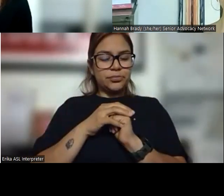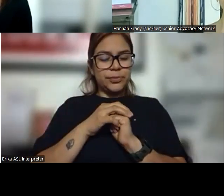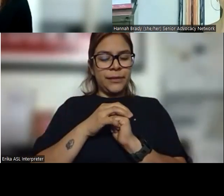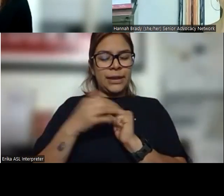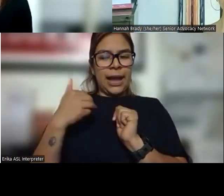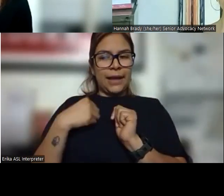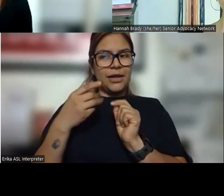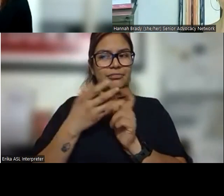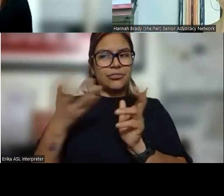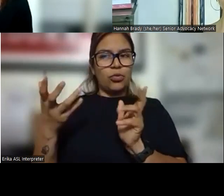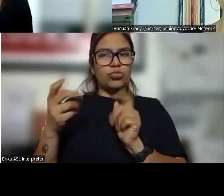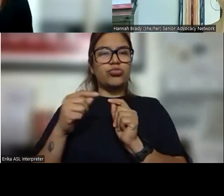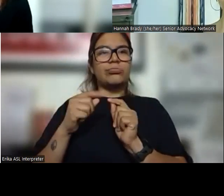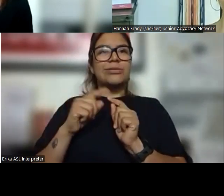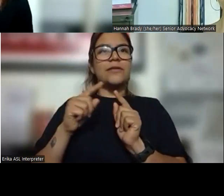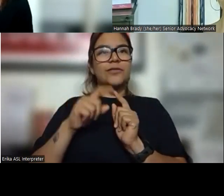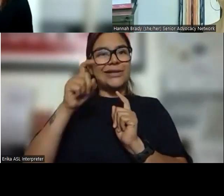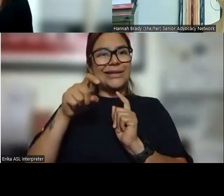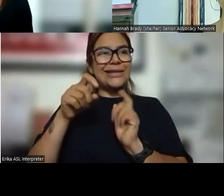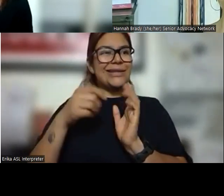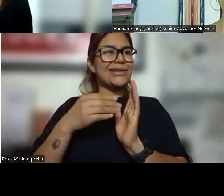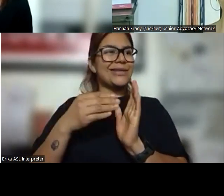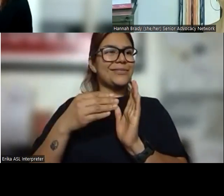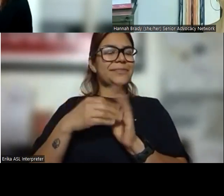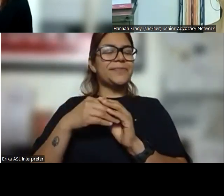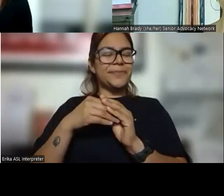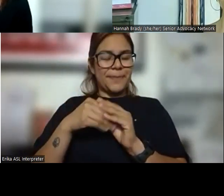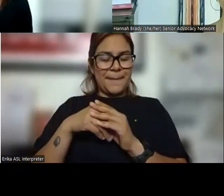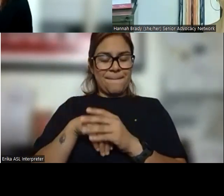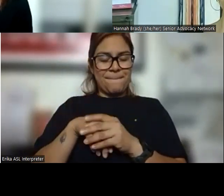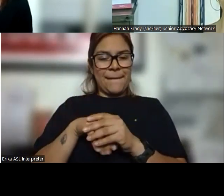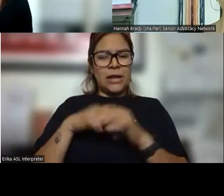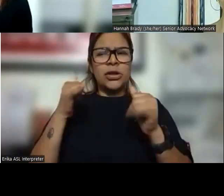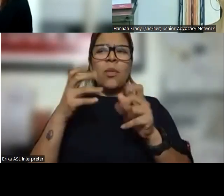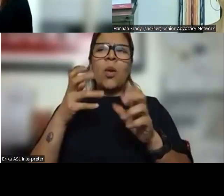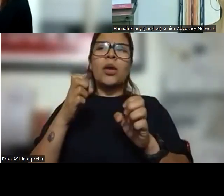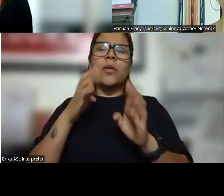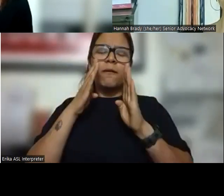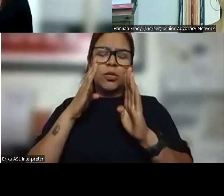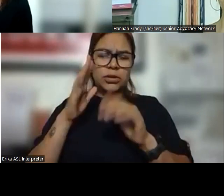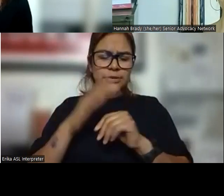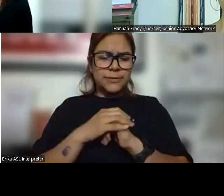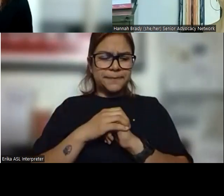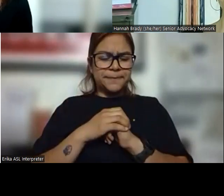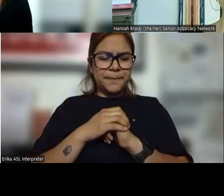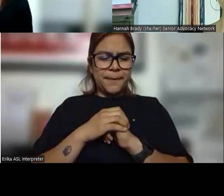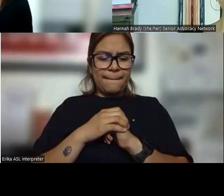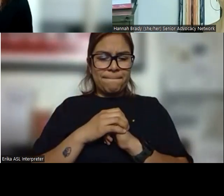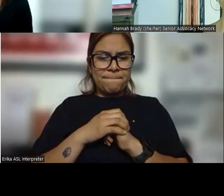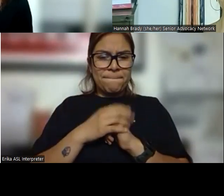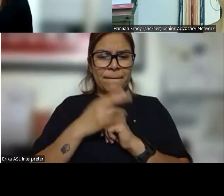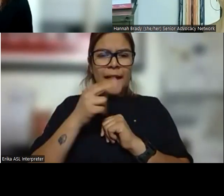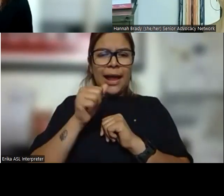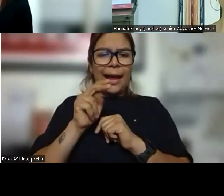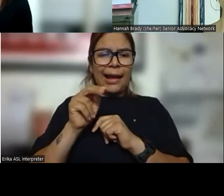putting together those care coordination plans and interventions that are needed. I wanted to focus on one of the things that mainly you, Hannah, had mentioned